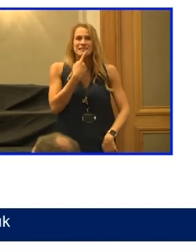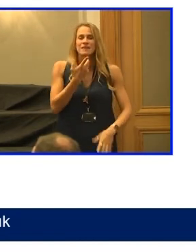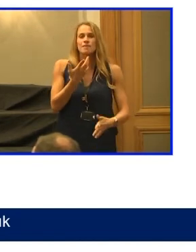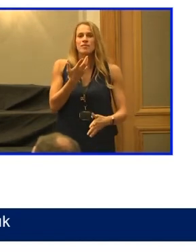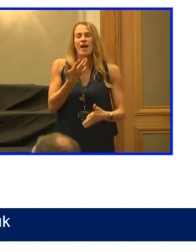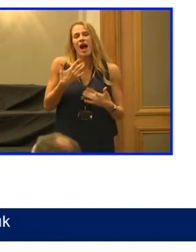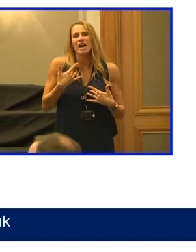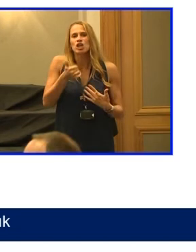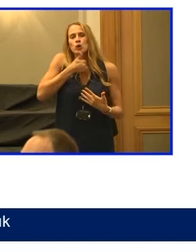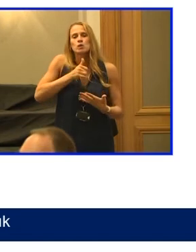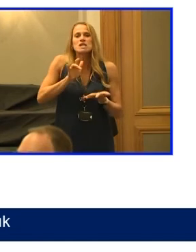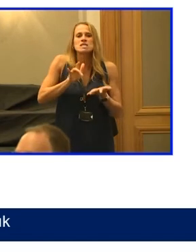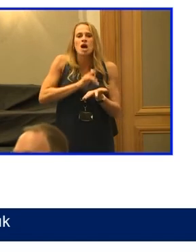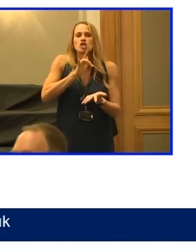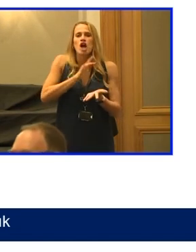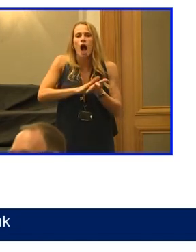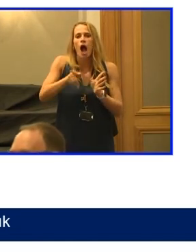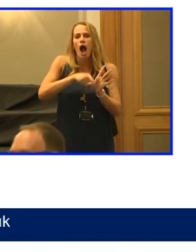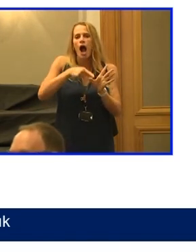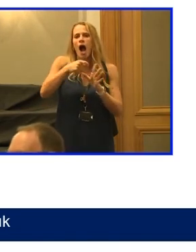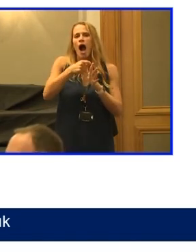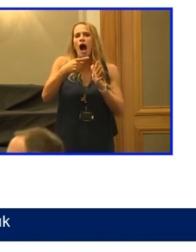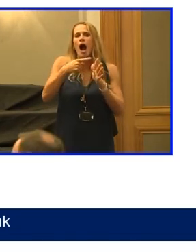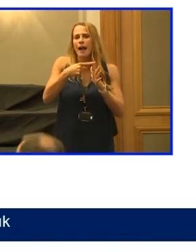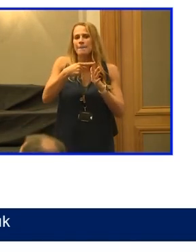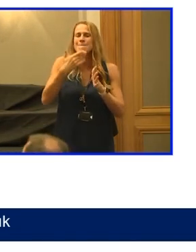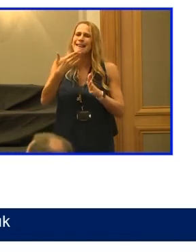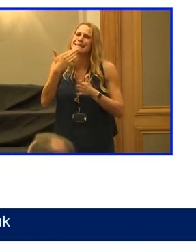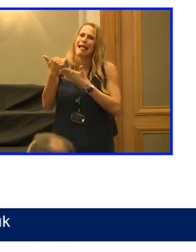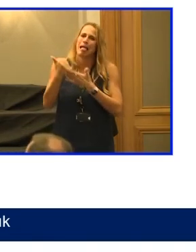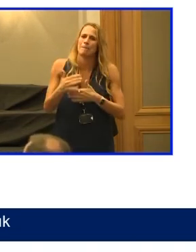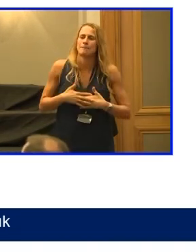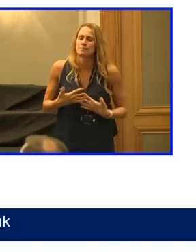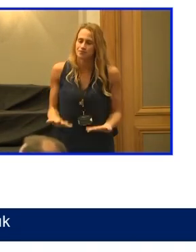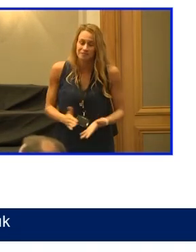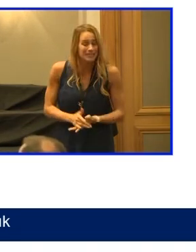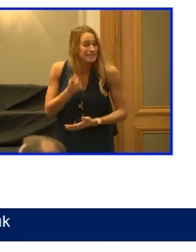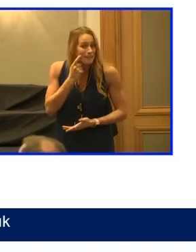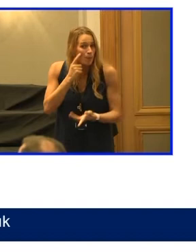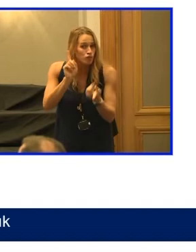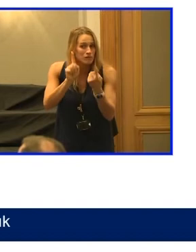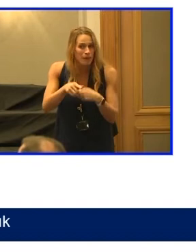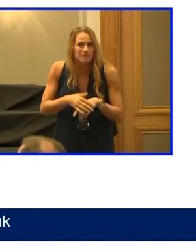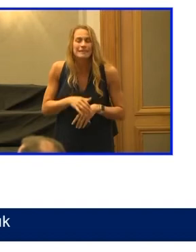type. So, yeah, help, okay. Please. Yeah, no worries. Well, I would say a simple answer would be some yes, not